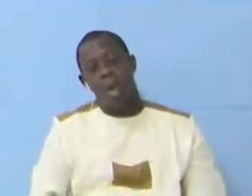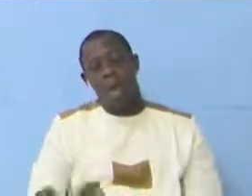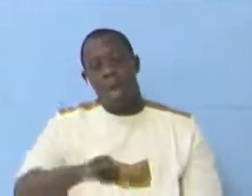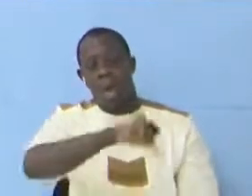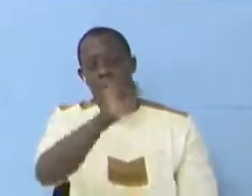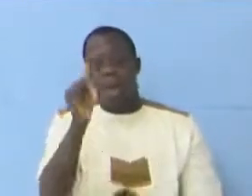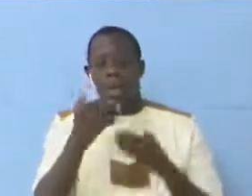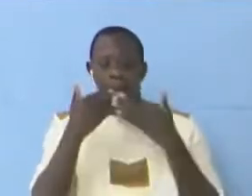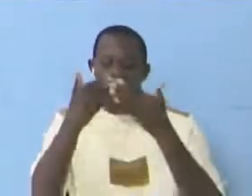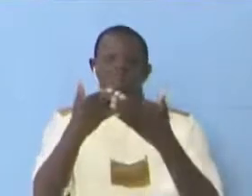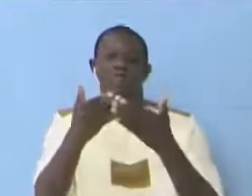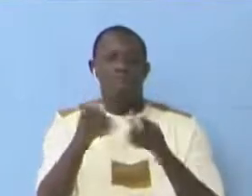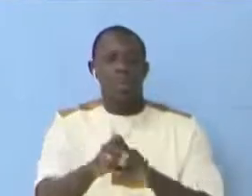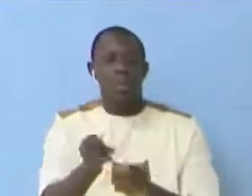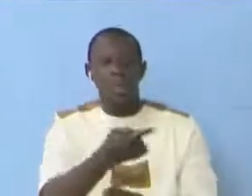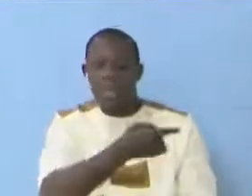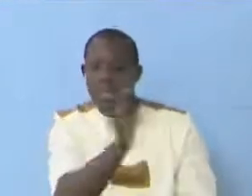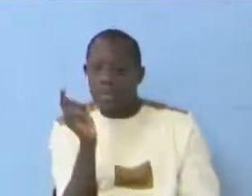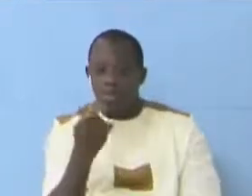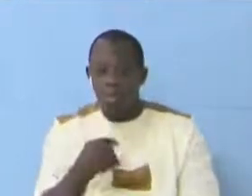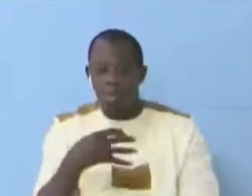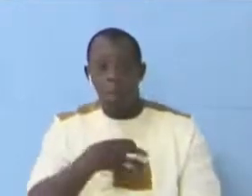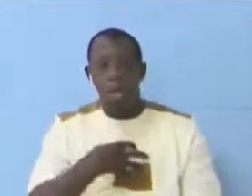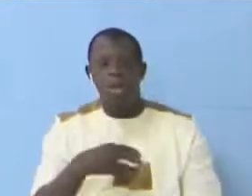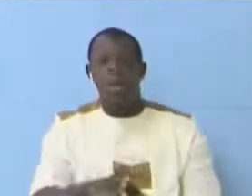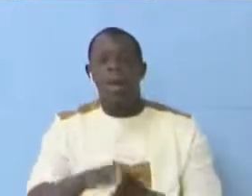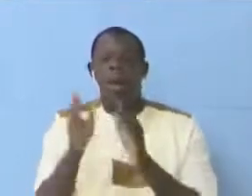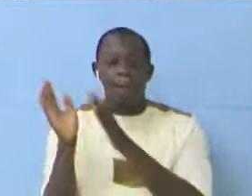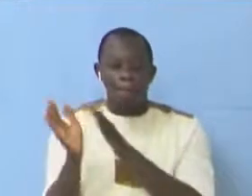told me lu ñaaw lañ la bëggoon a def. And